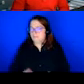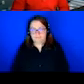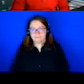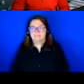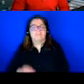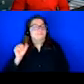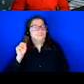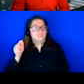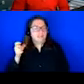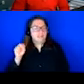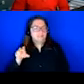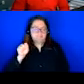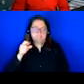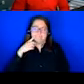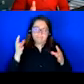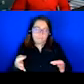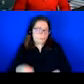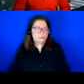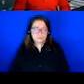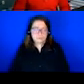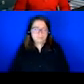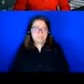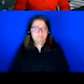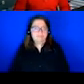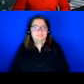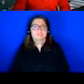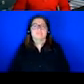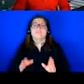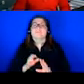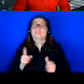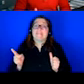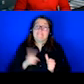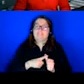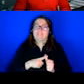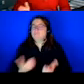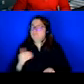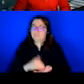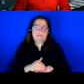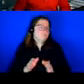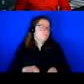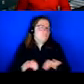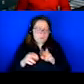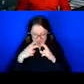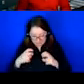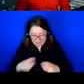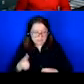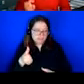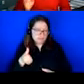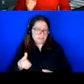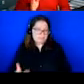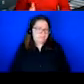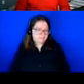So, I think for assessing yourself is probably the first step, and that first step at any career too as well,